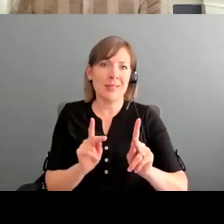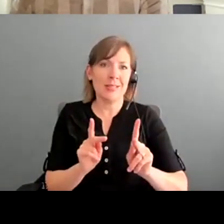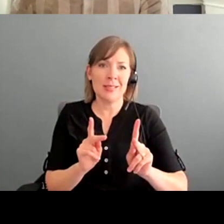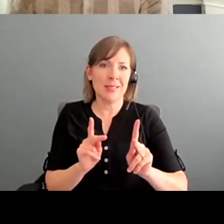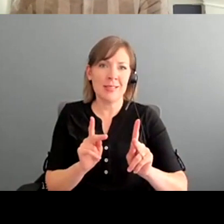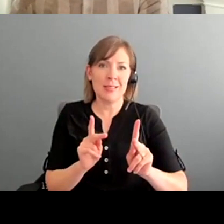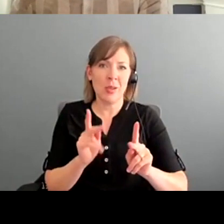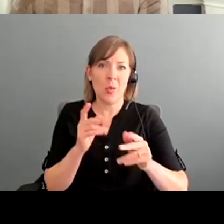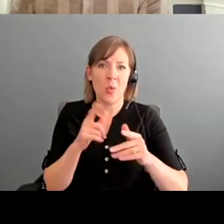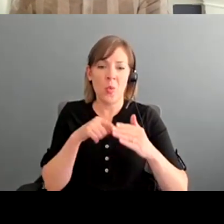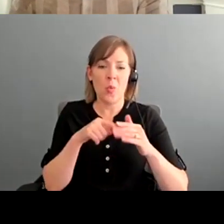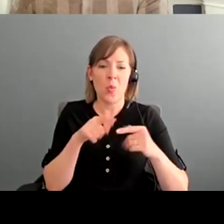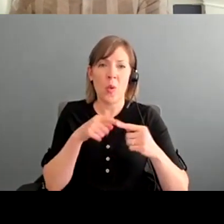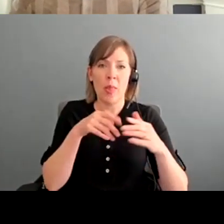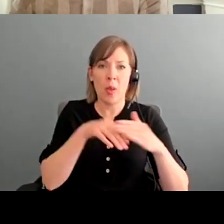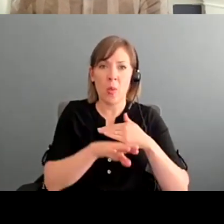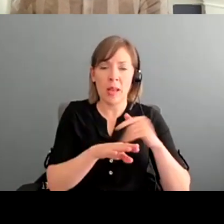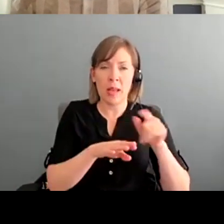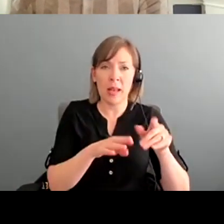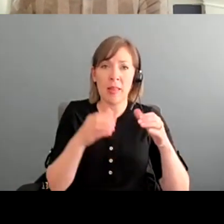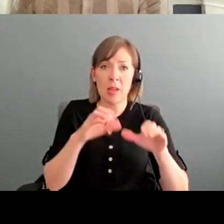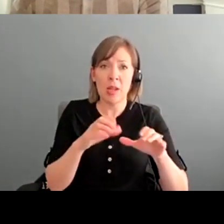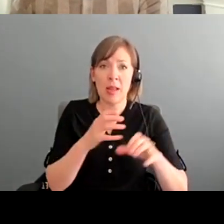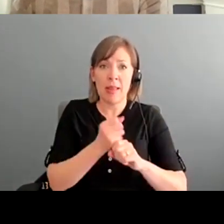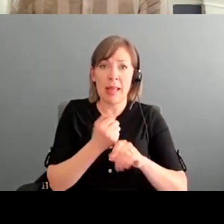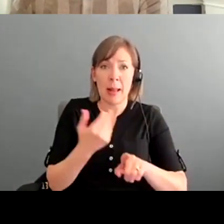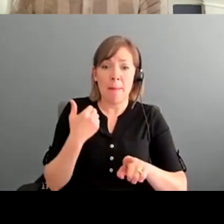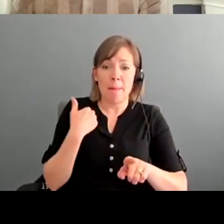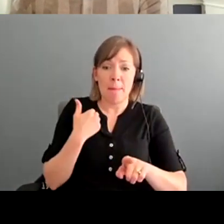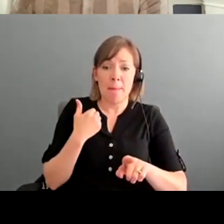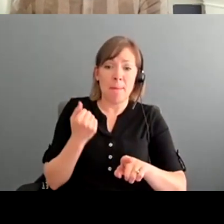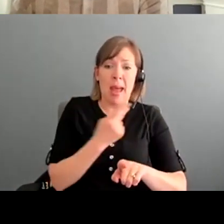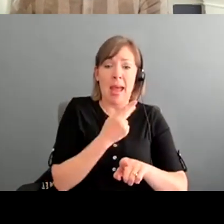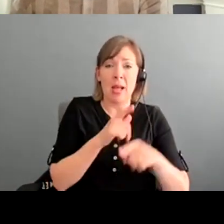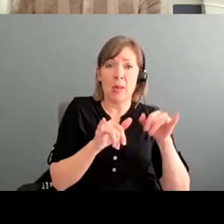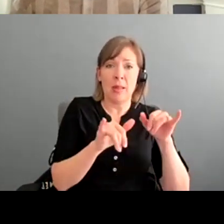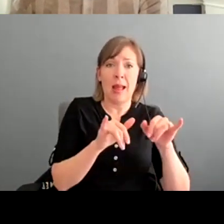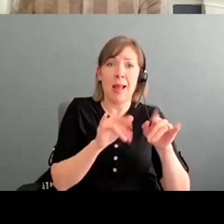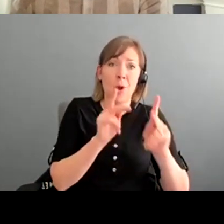in being, and the chances of getting back to that are